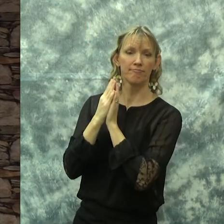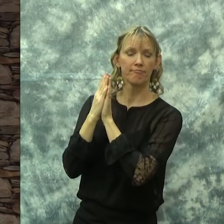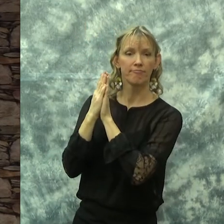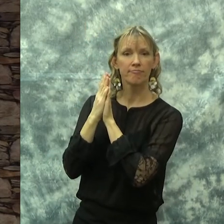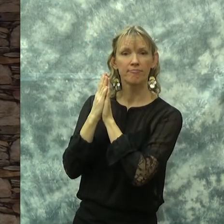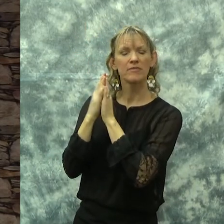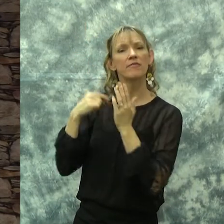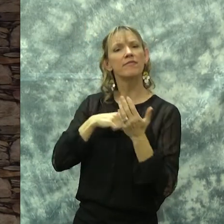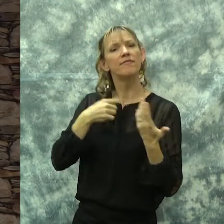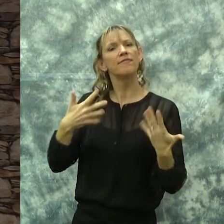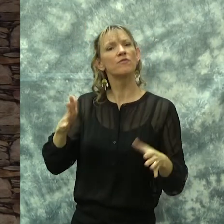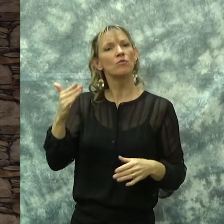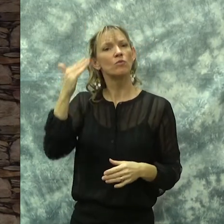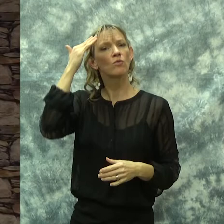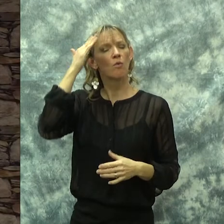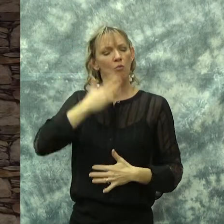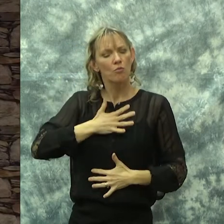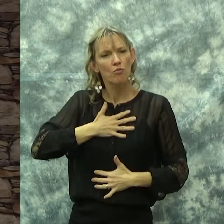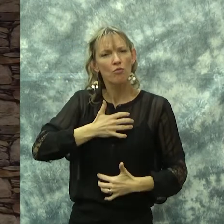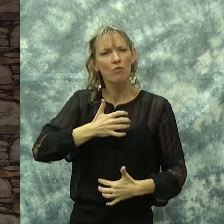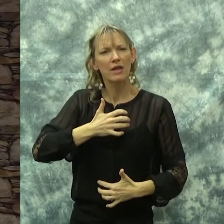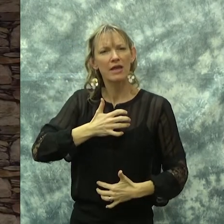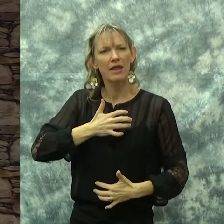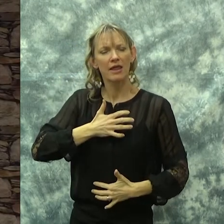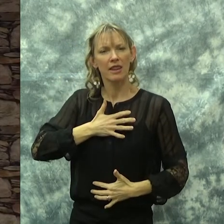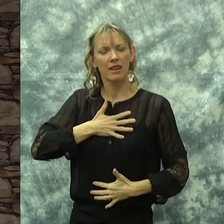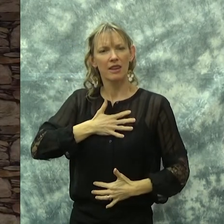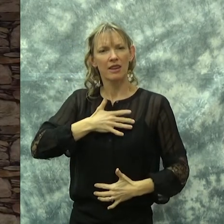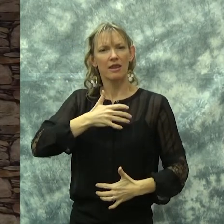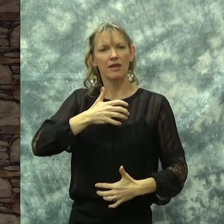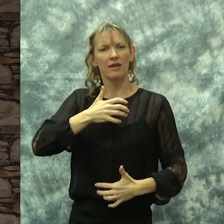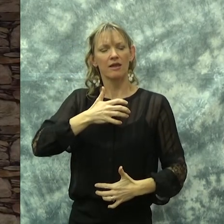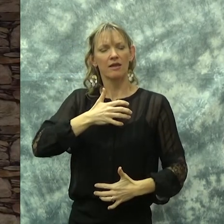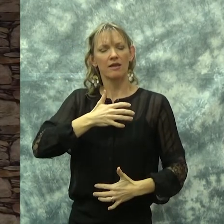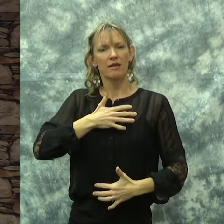Knowing that that breath that breathes us